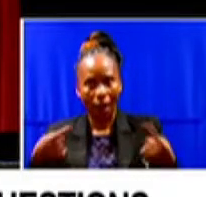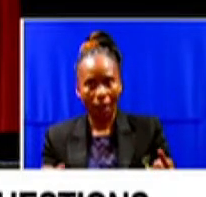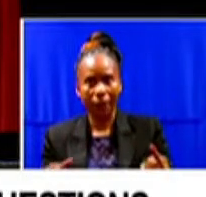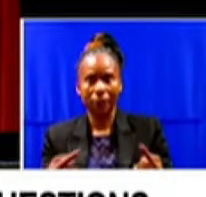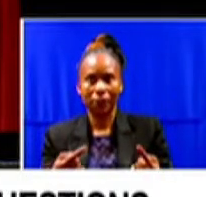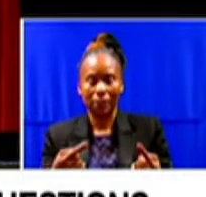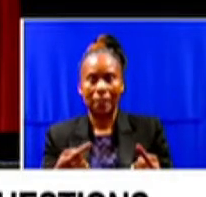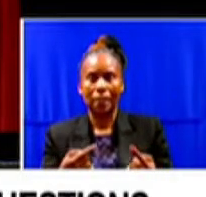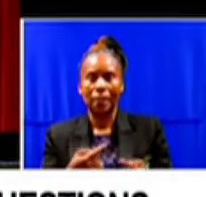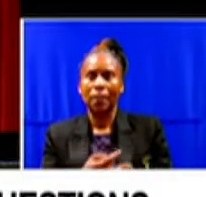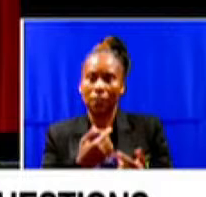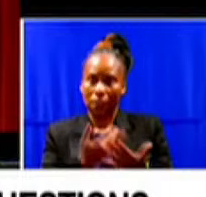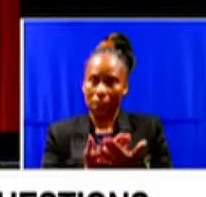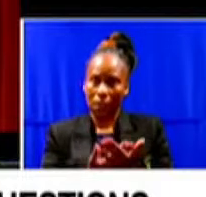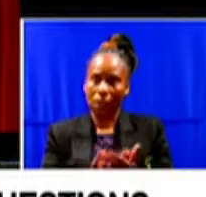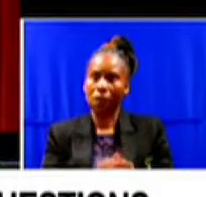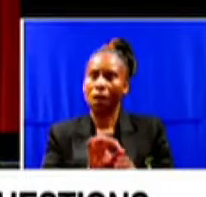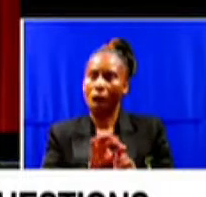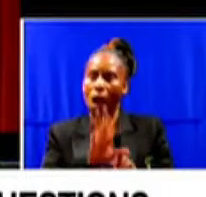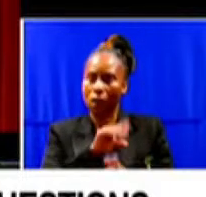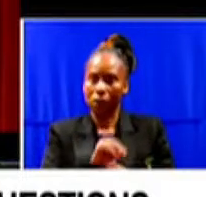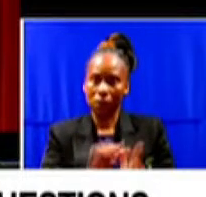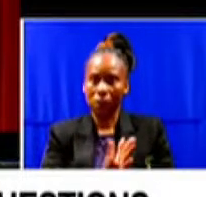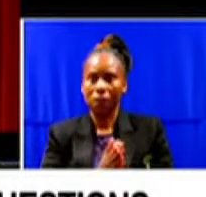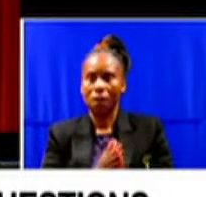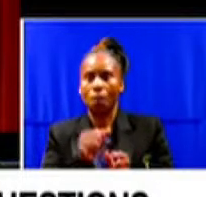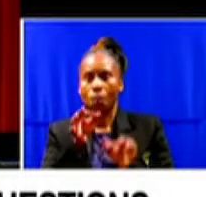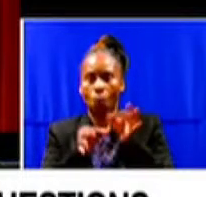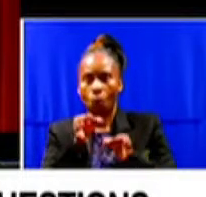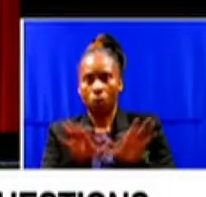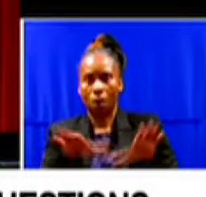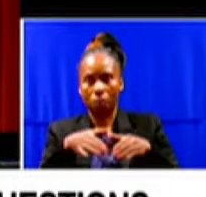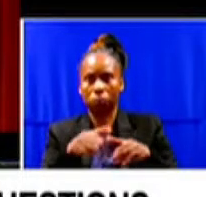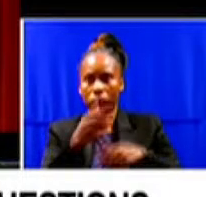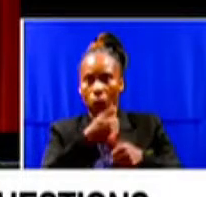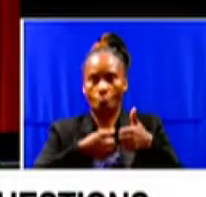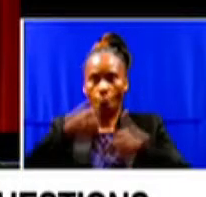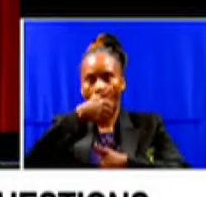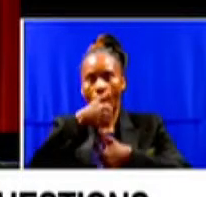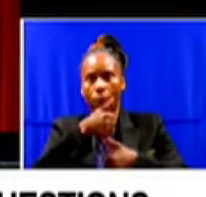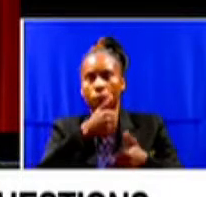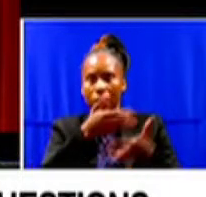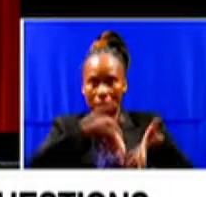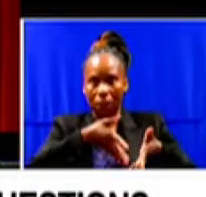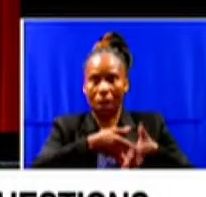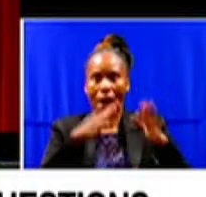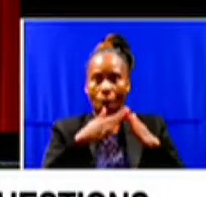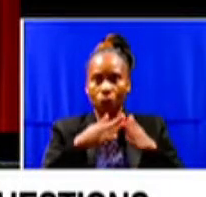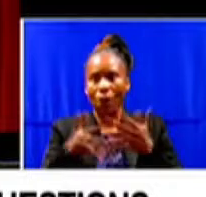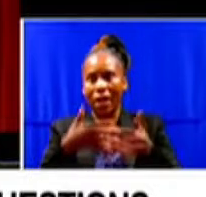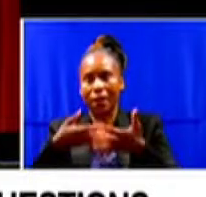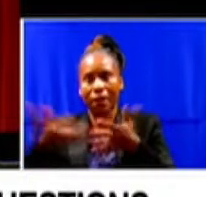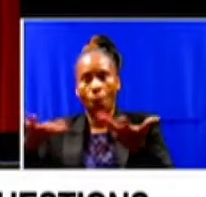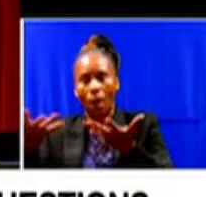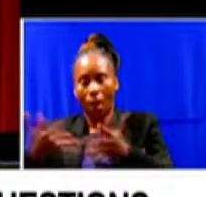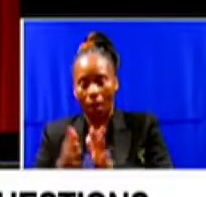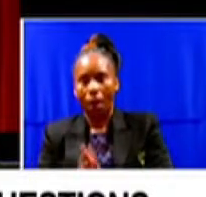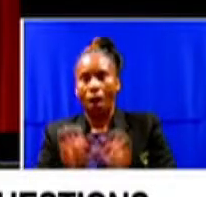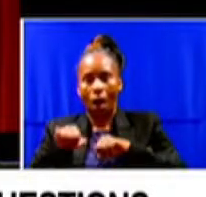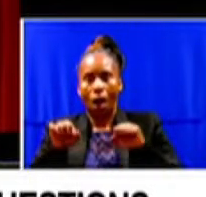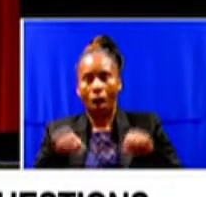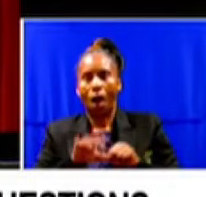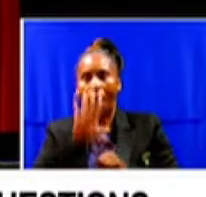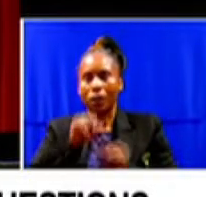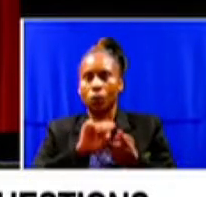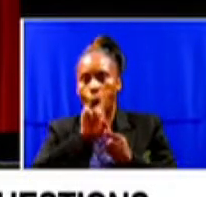technical difficulties, the party whip on duty in the House and or elsewhere will be allowed to ask the question on